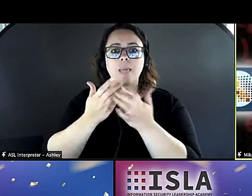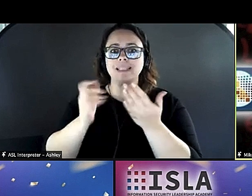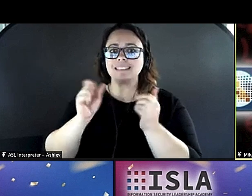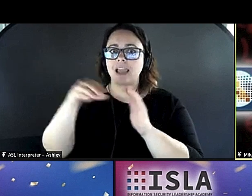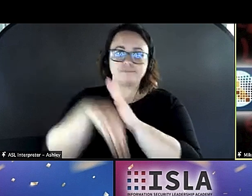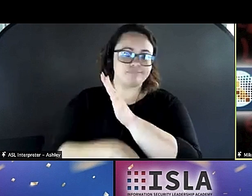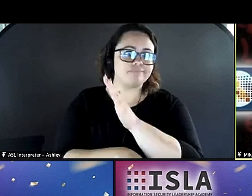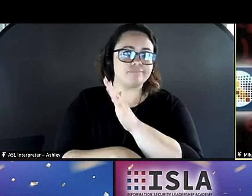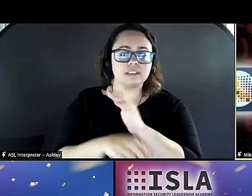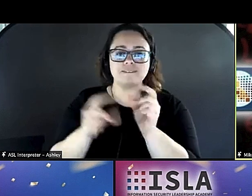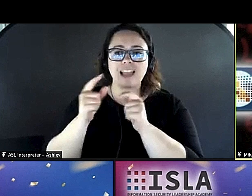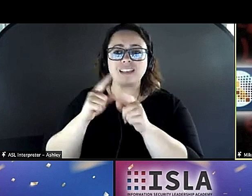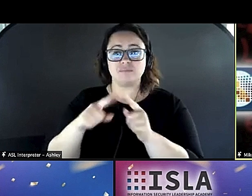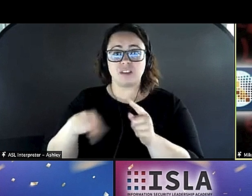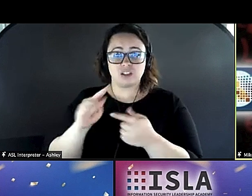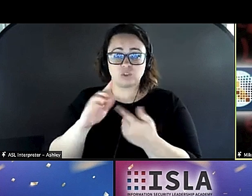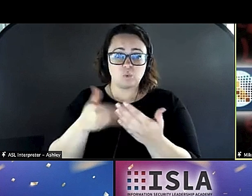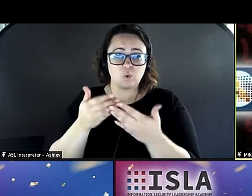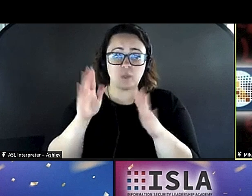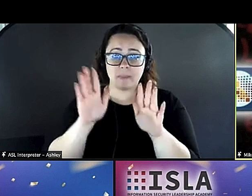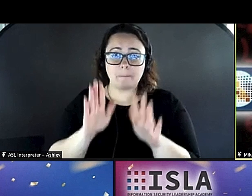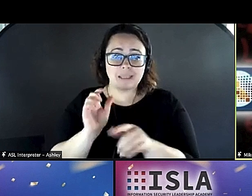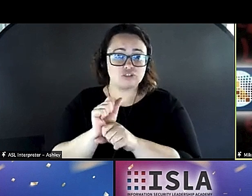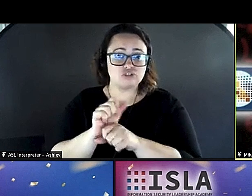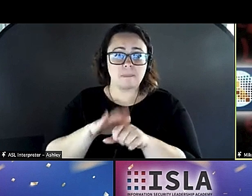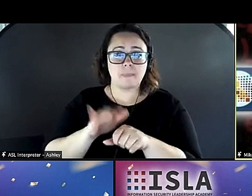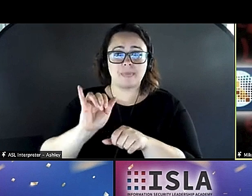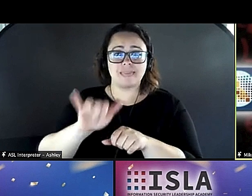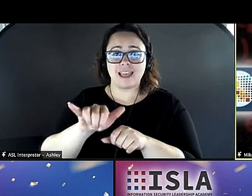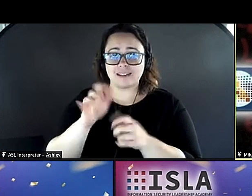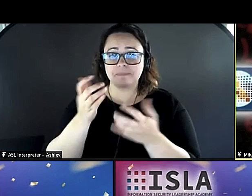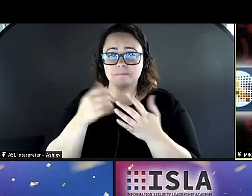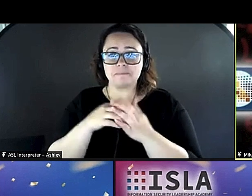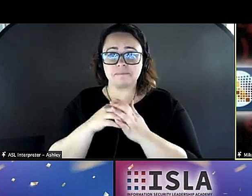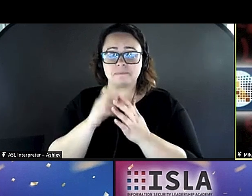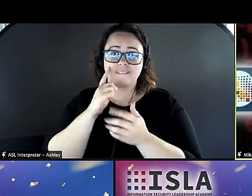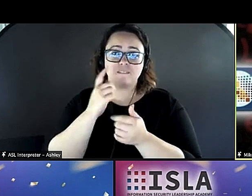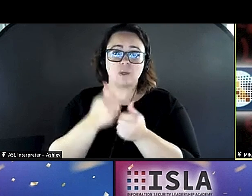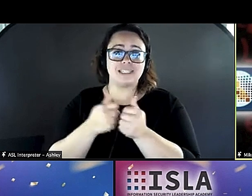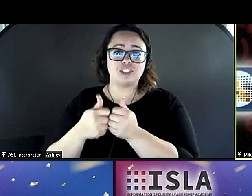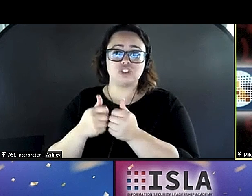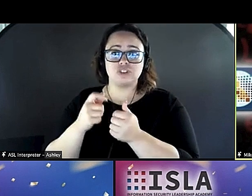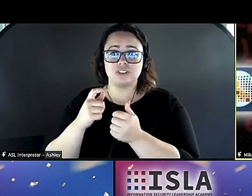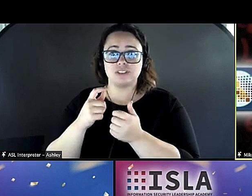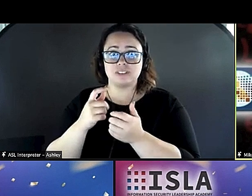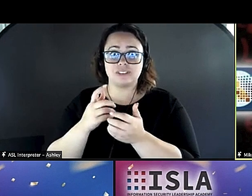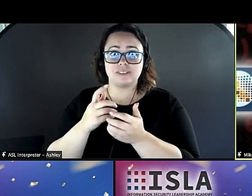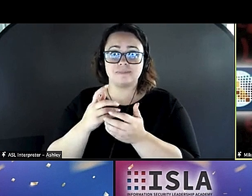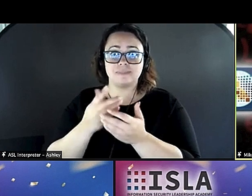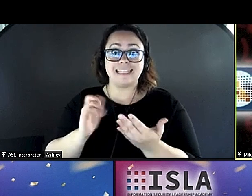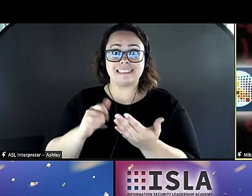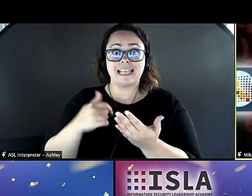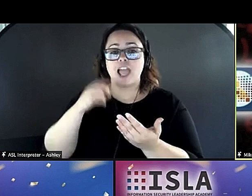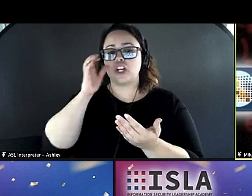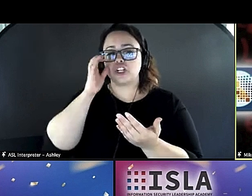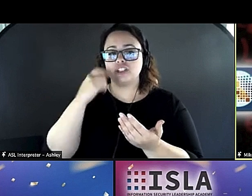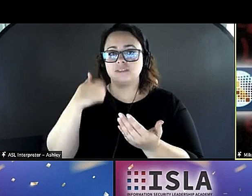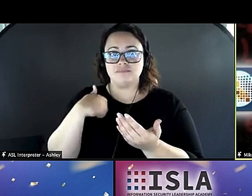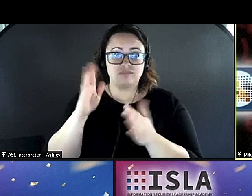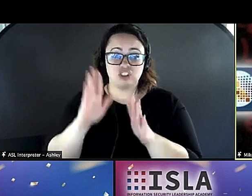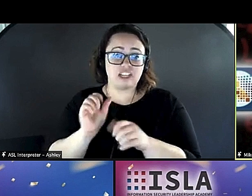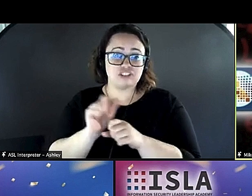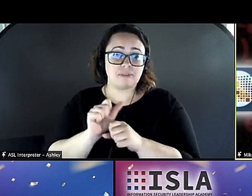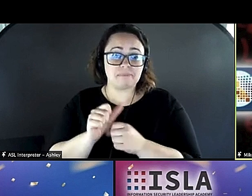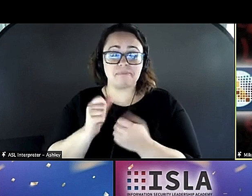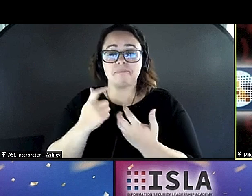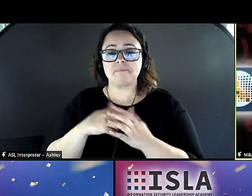say that you guys did an amazing job on that, on each and every one of those that I actually heard. So good